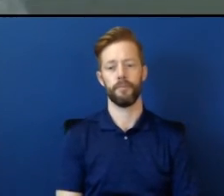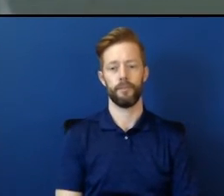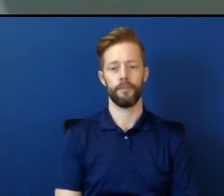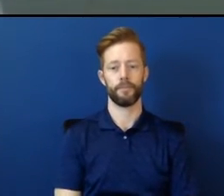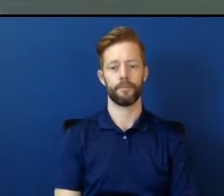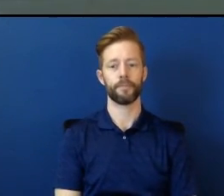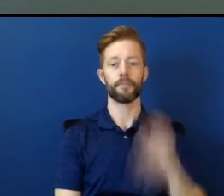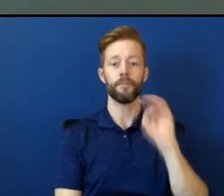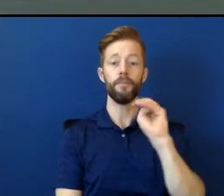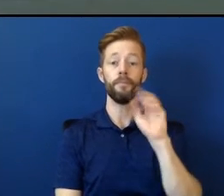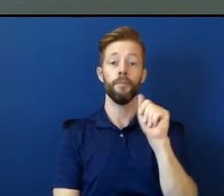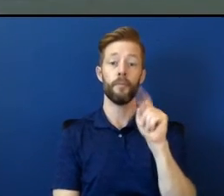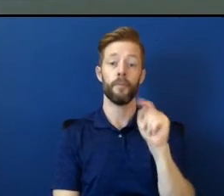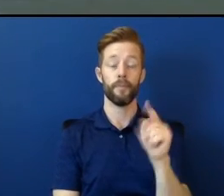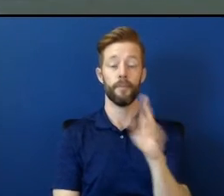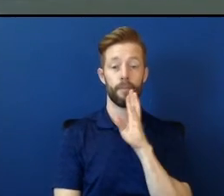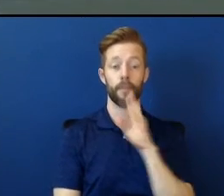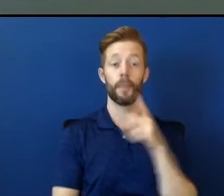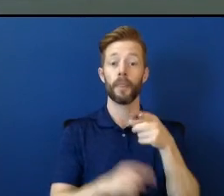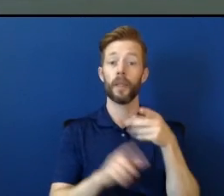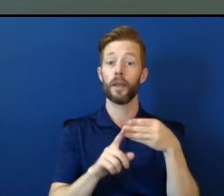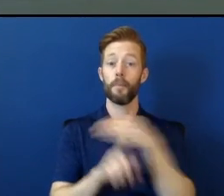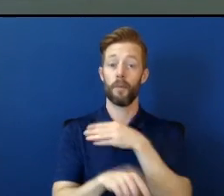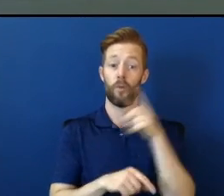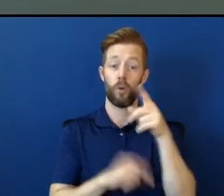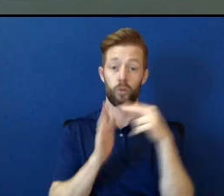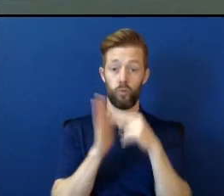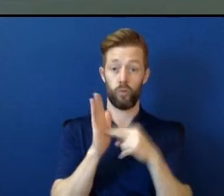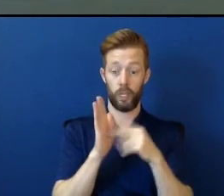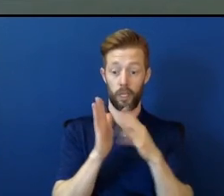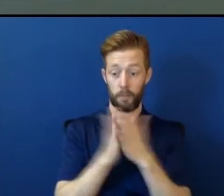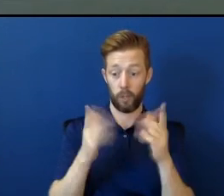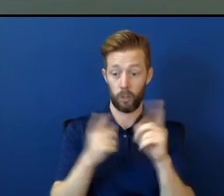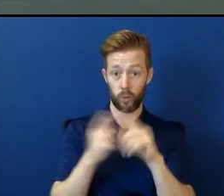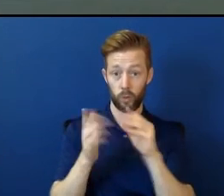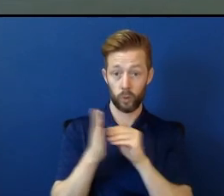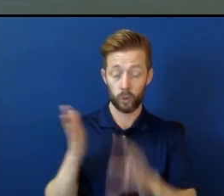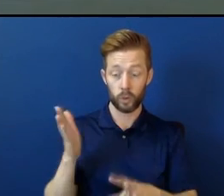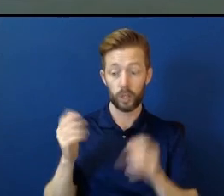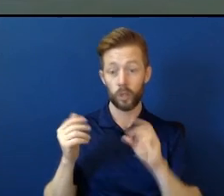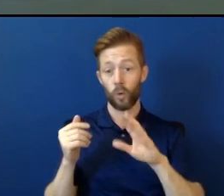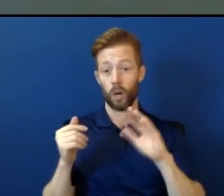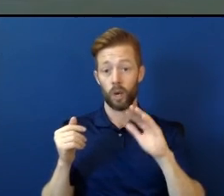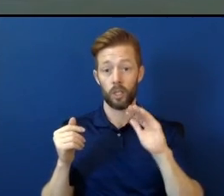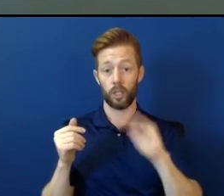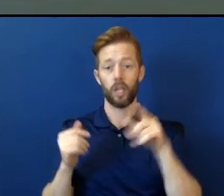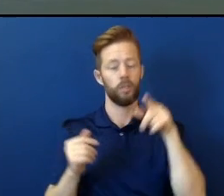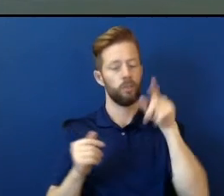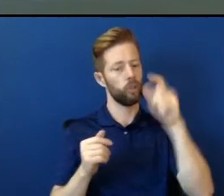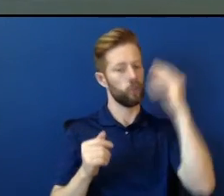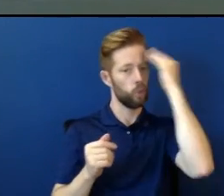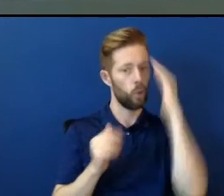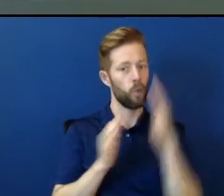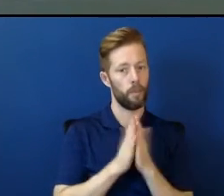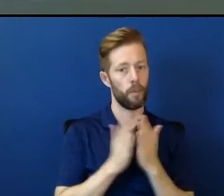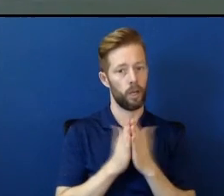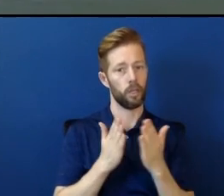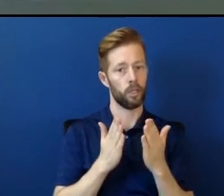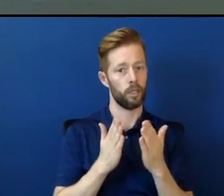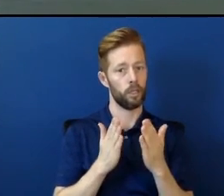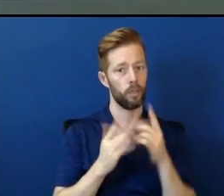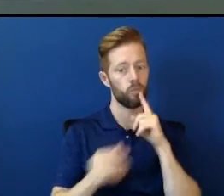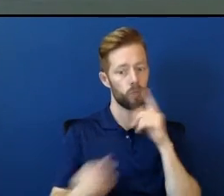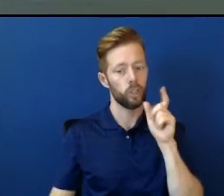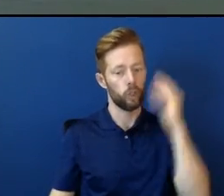I think the most important thing is, before you read the book to your student or your child, know the book.